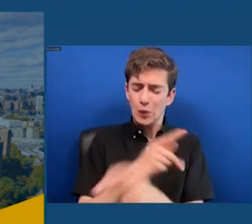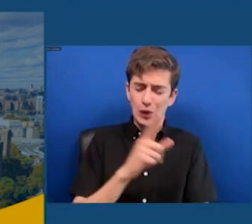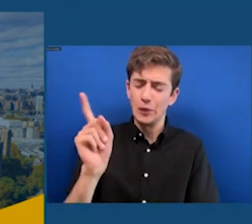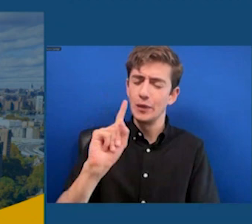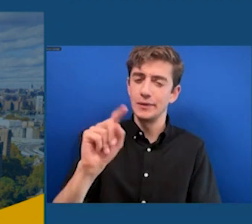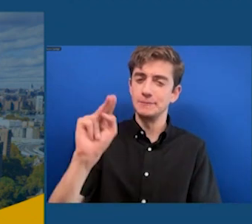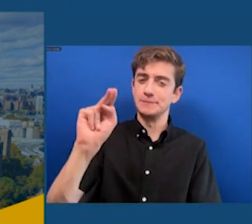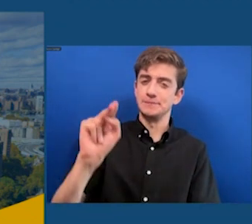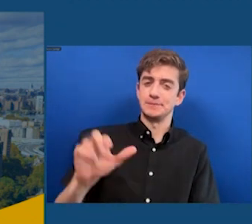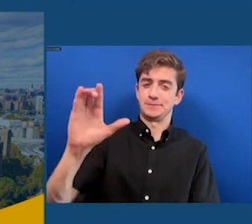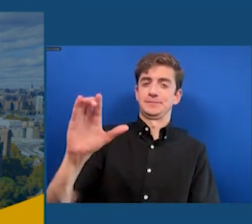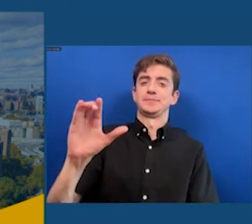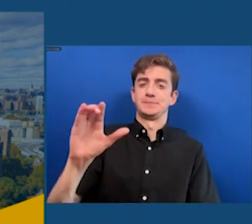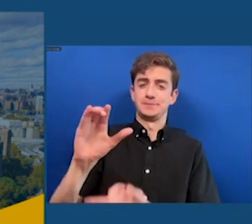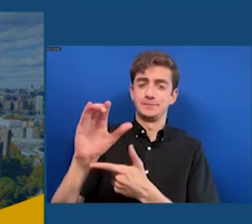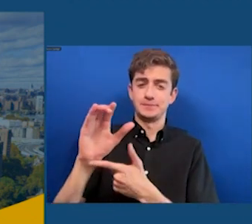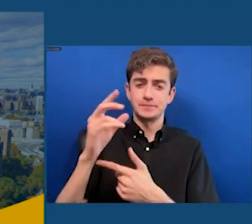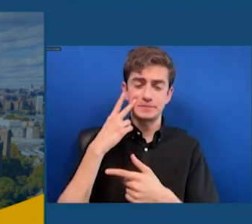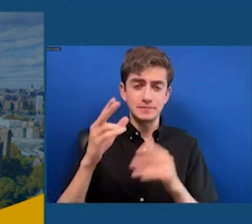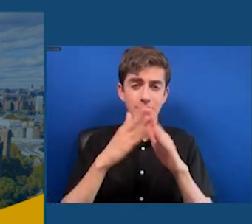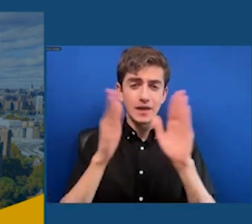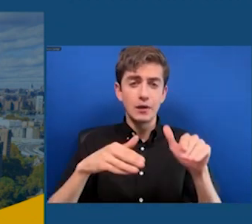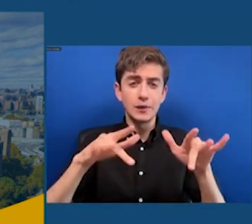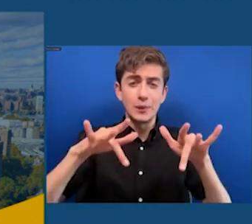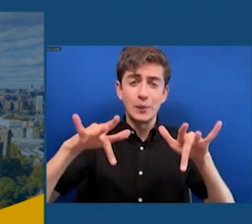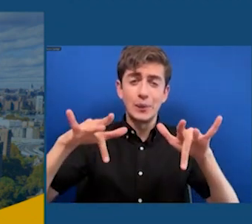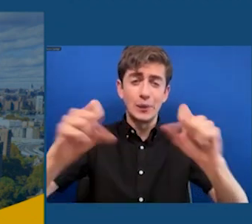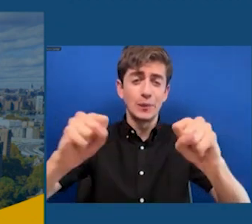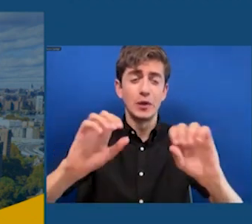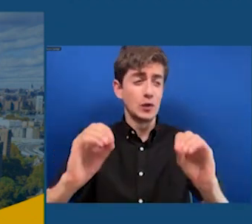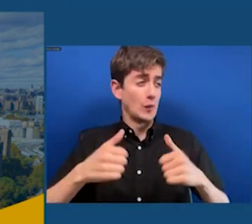the lowest vacancy rates since the 1960s,